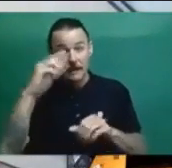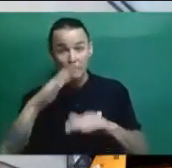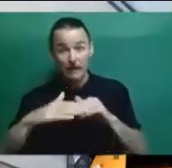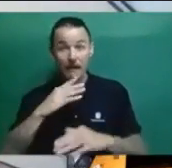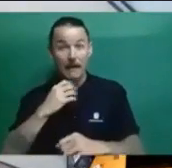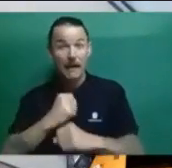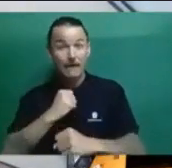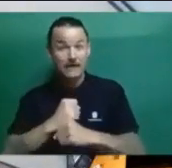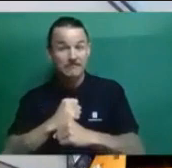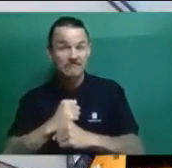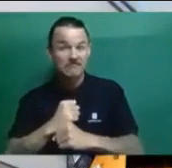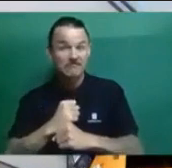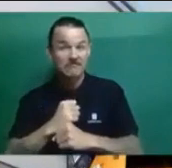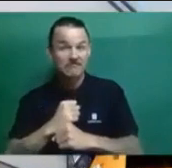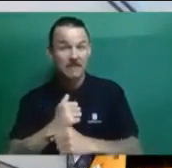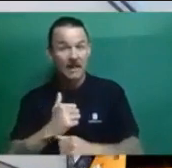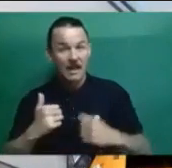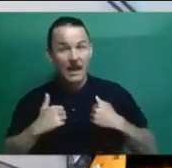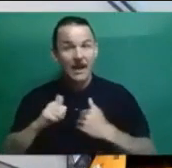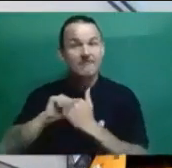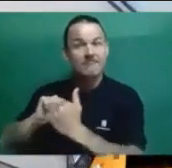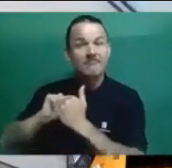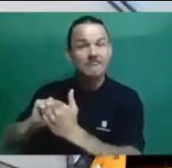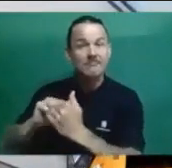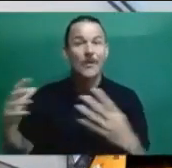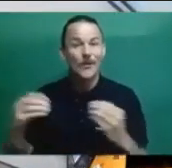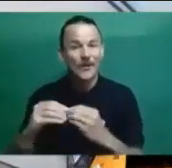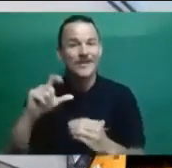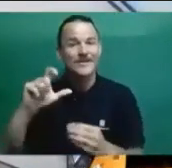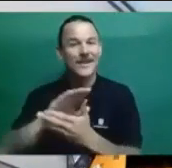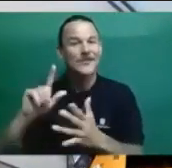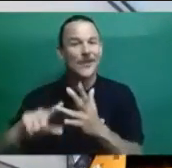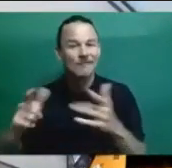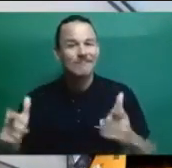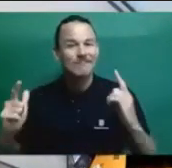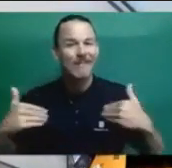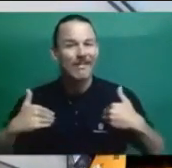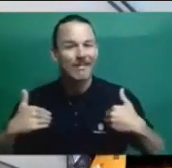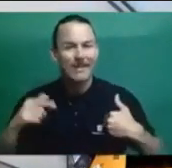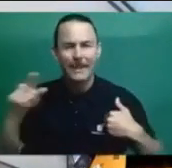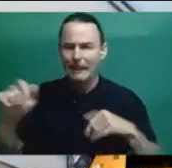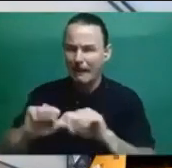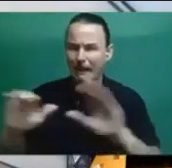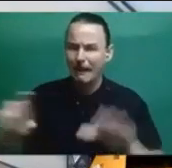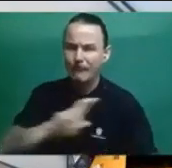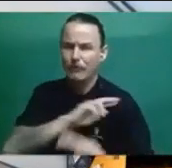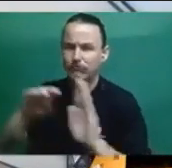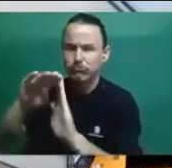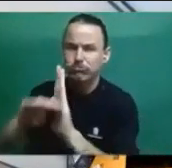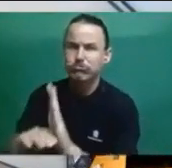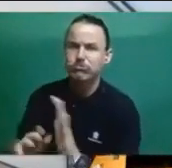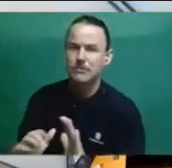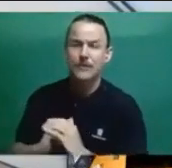these decisions, and the Chief Health Officer, who's got a very clear set of responsibilities under the Public Health and Wellbeing Act. I wouldn't call it pushing back